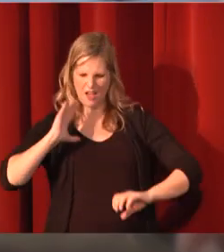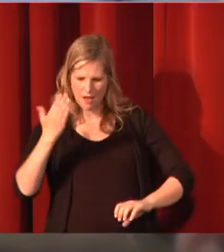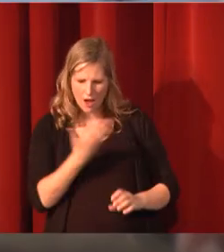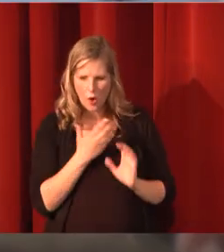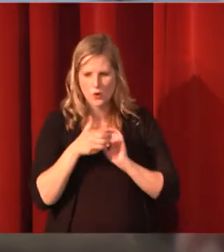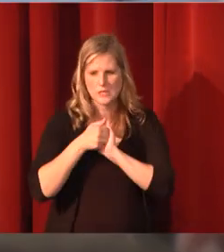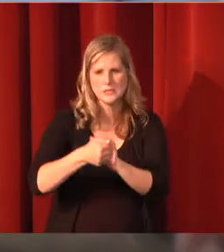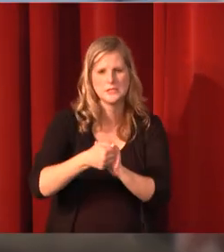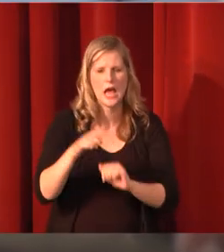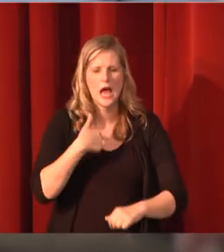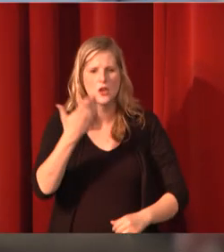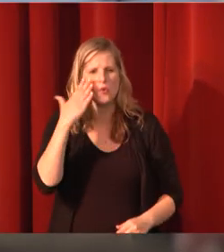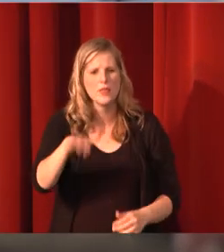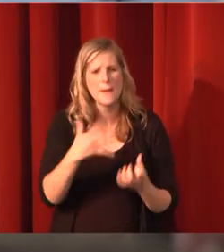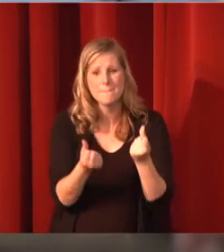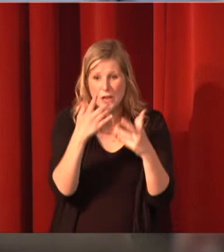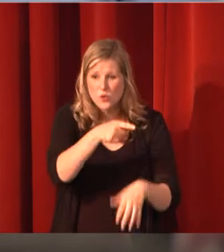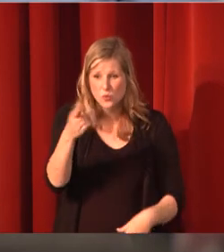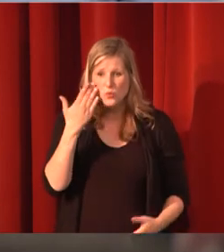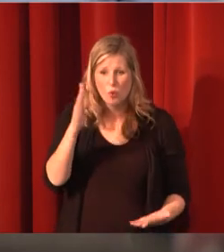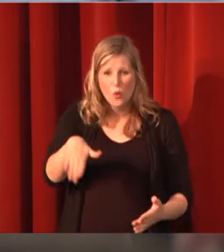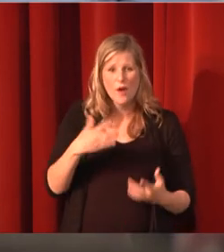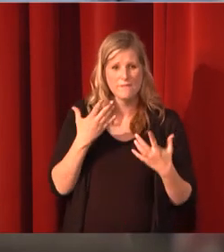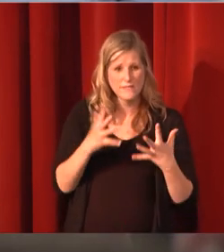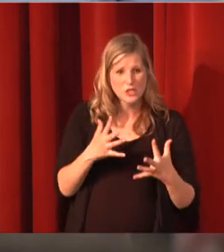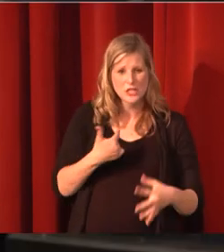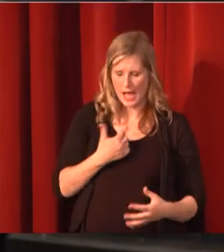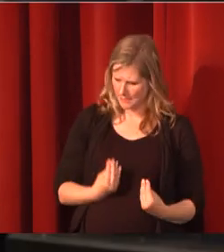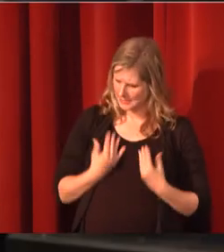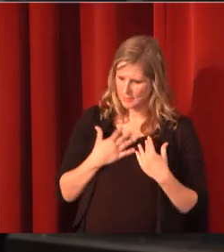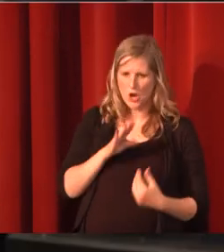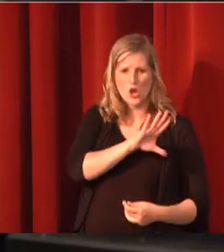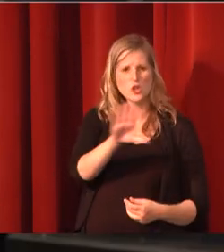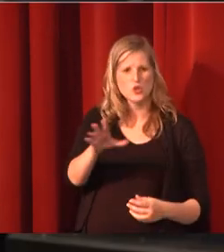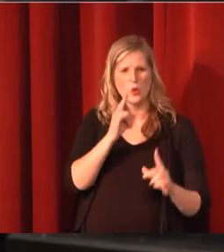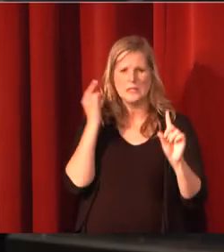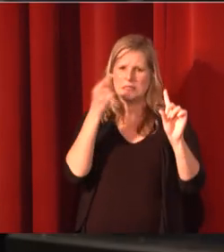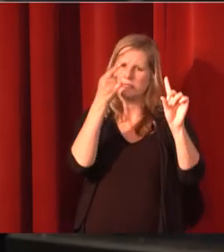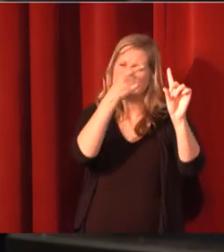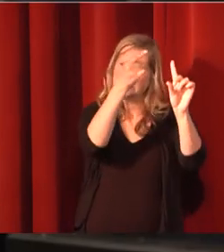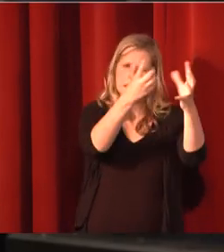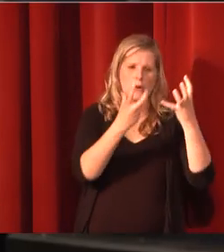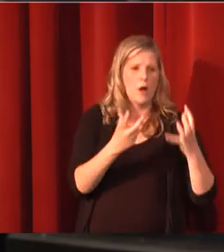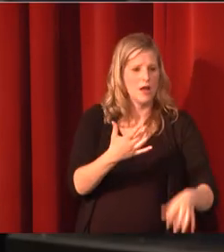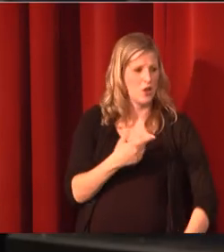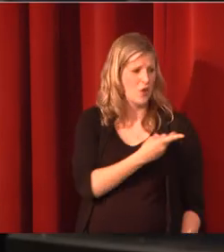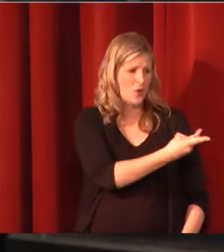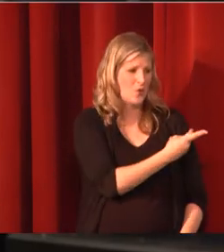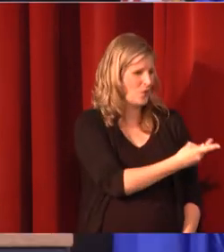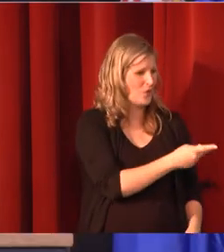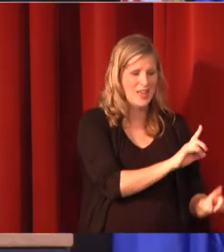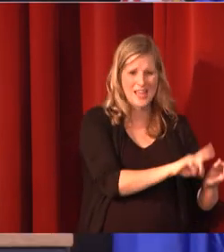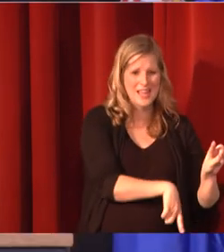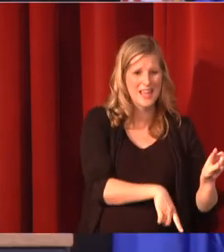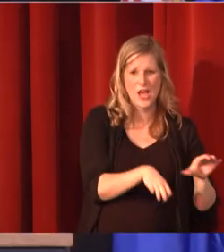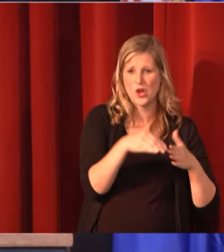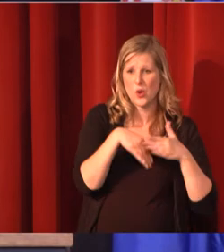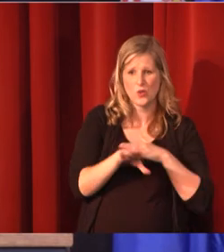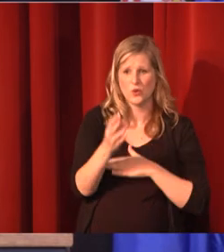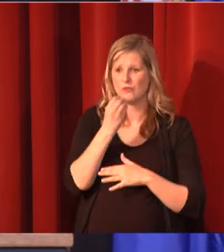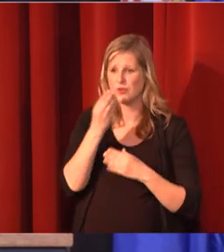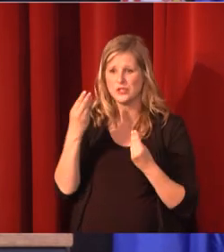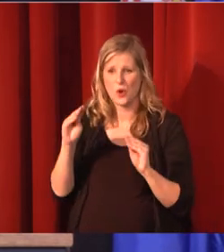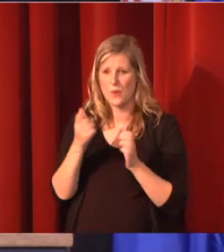I know that many of you know that and I'm inspired by your energy Sakina and I can't walk through the grocery store